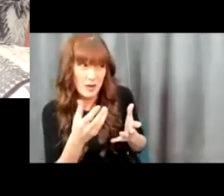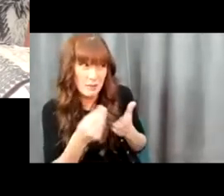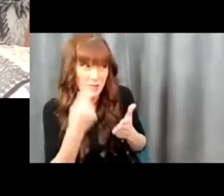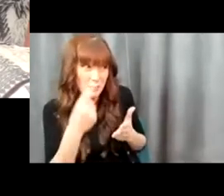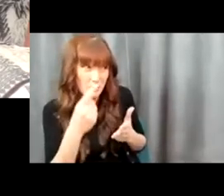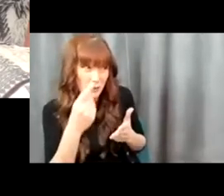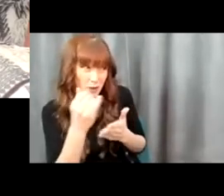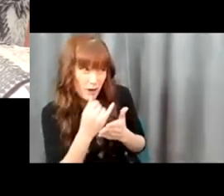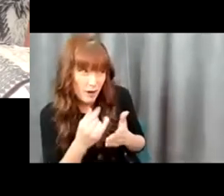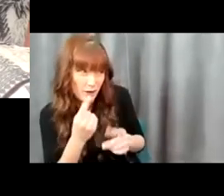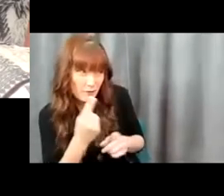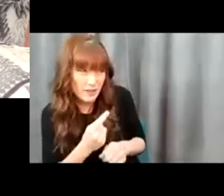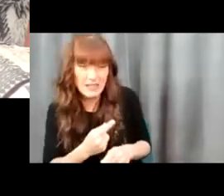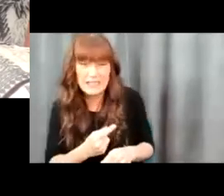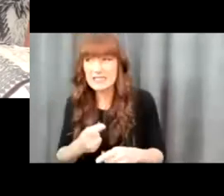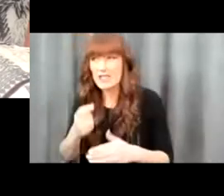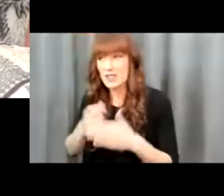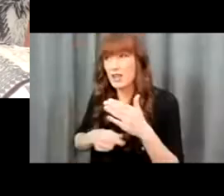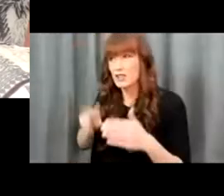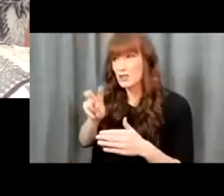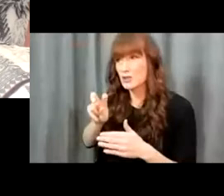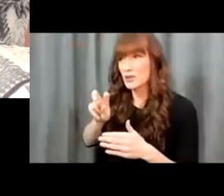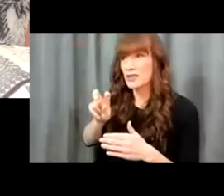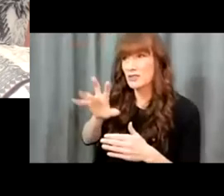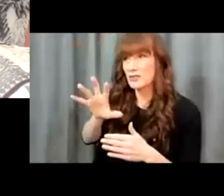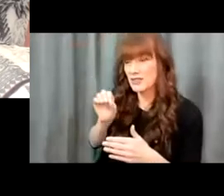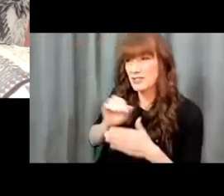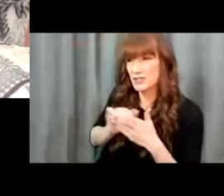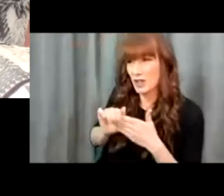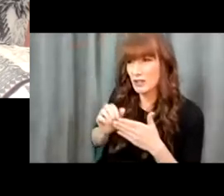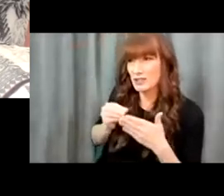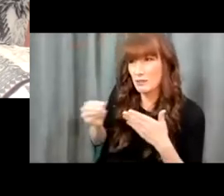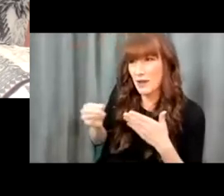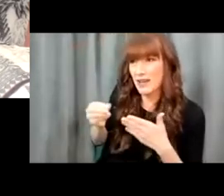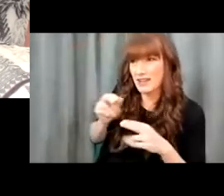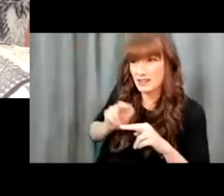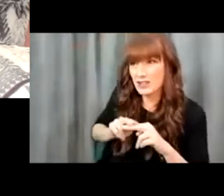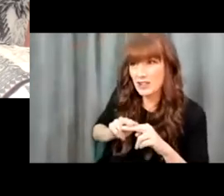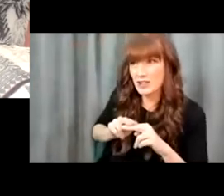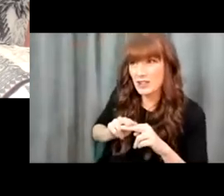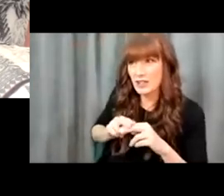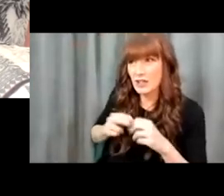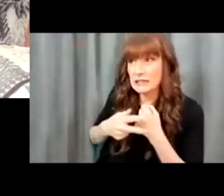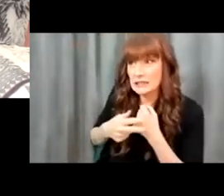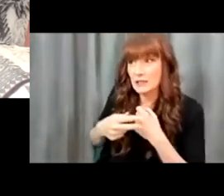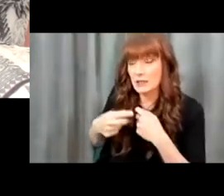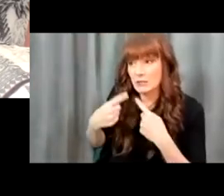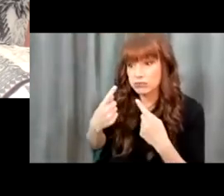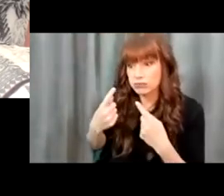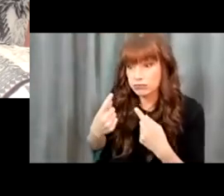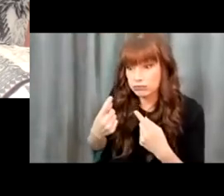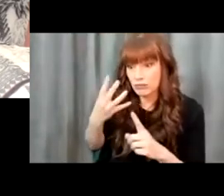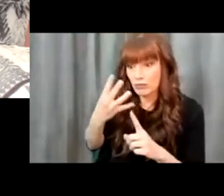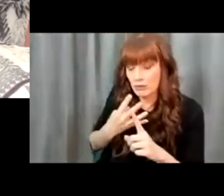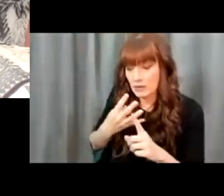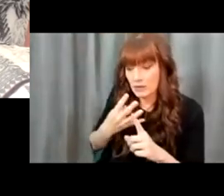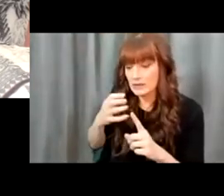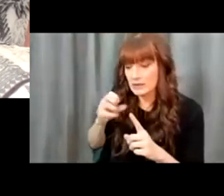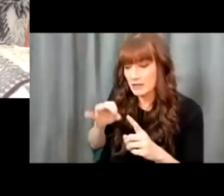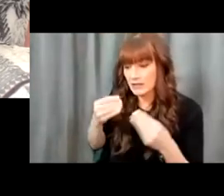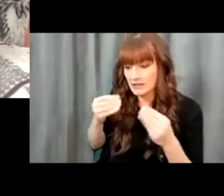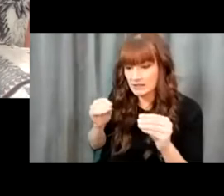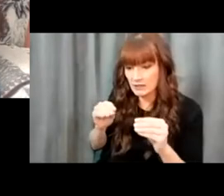art? It cost me $250 to buy the chair. I saved up for 4 months. If I sell it for